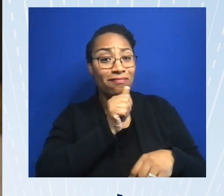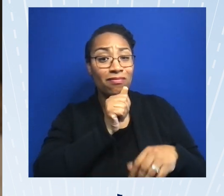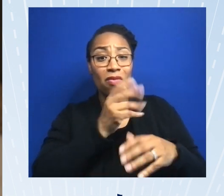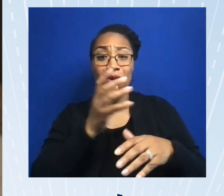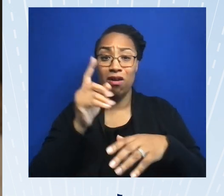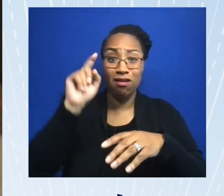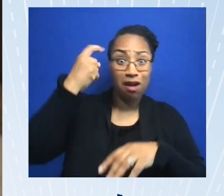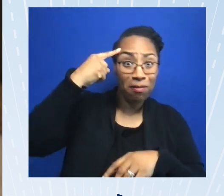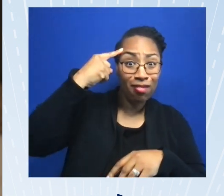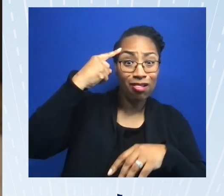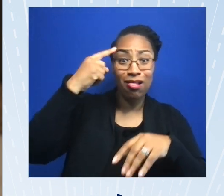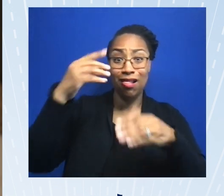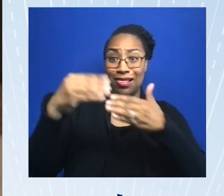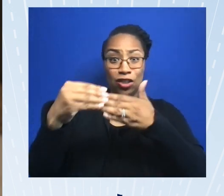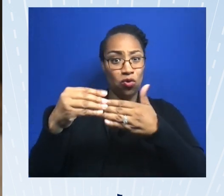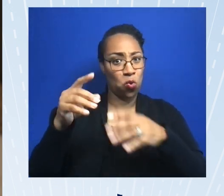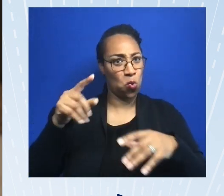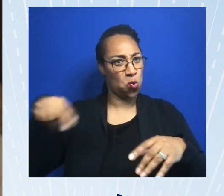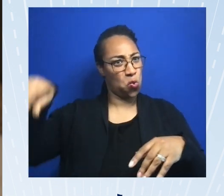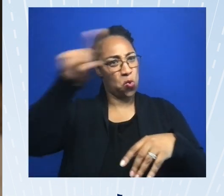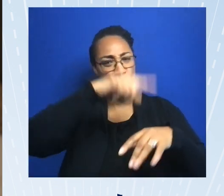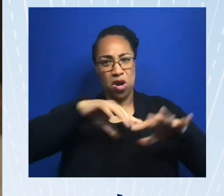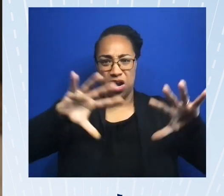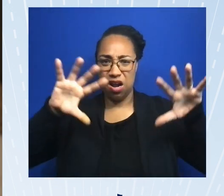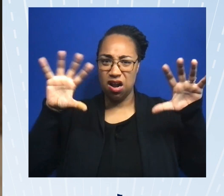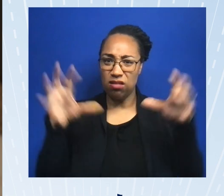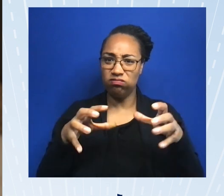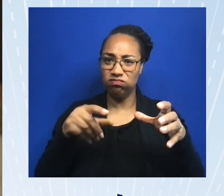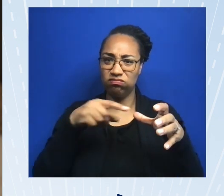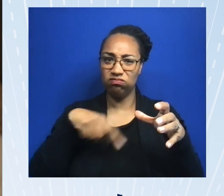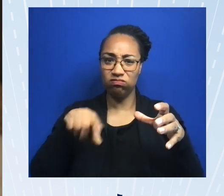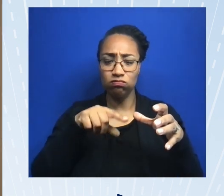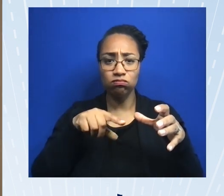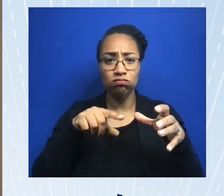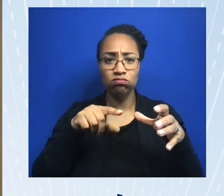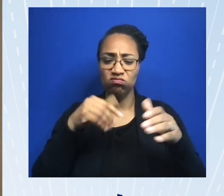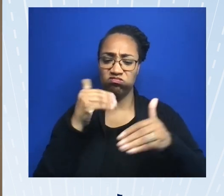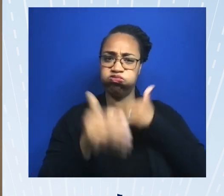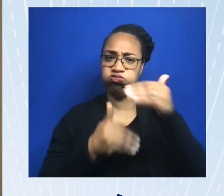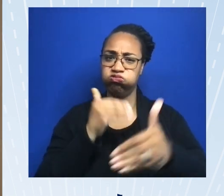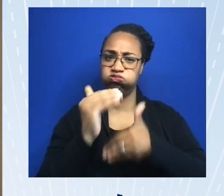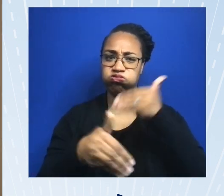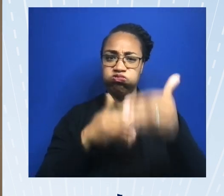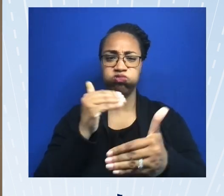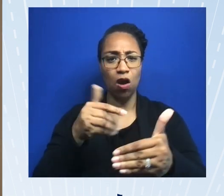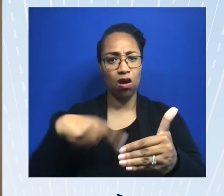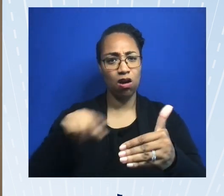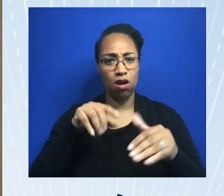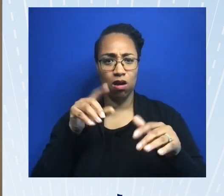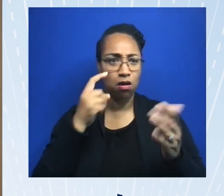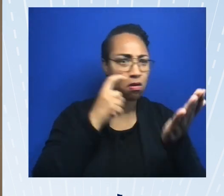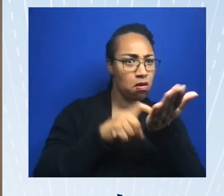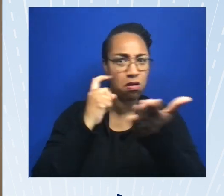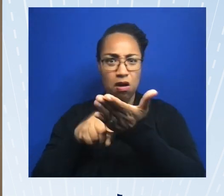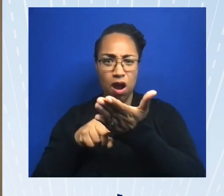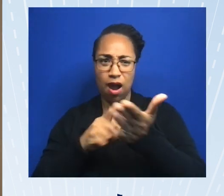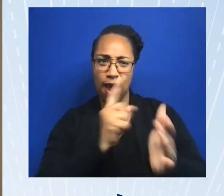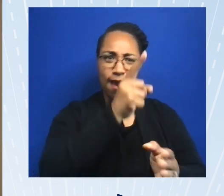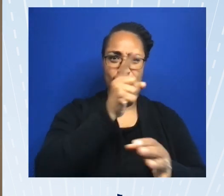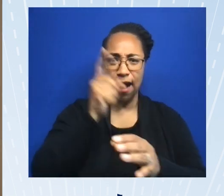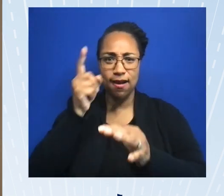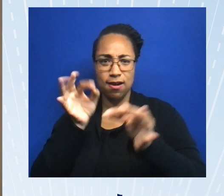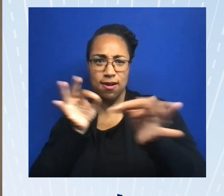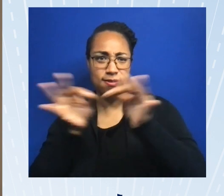united to affirm that an attack on any one group of us is an attack on all of us. This U.S. national strategy to counter anti-Semitism